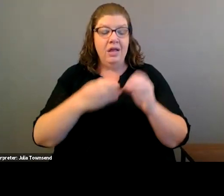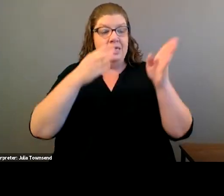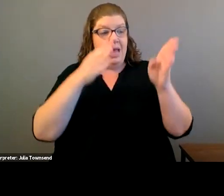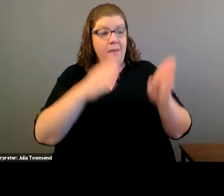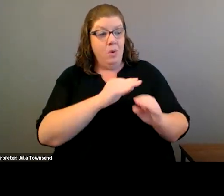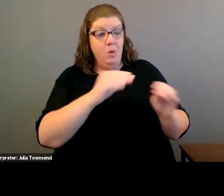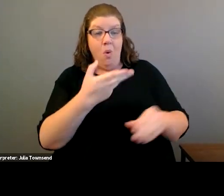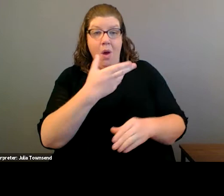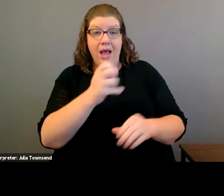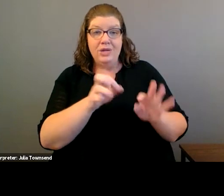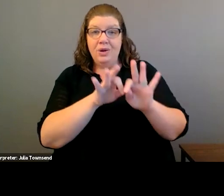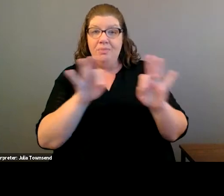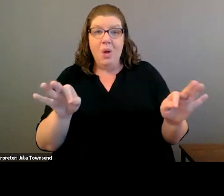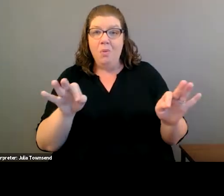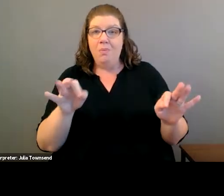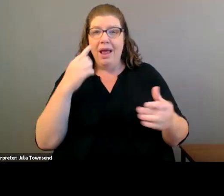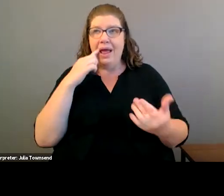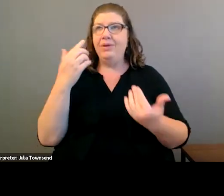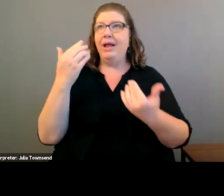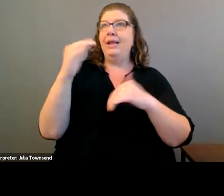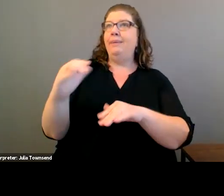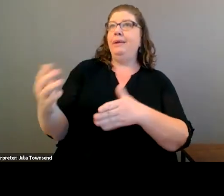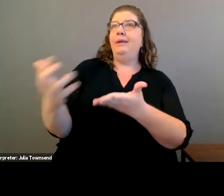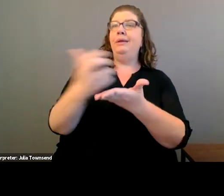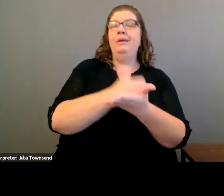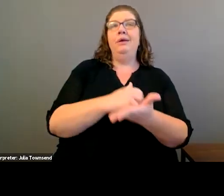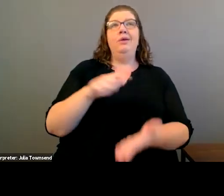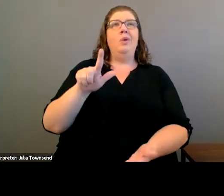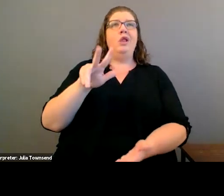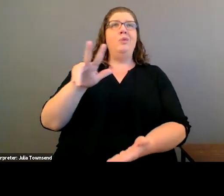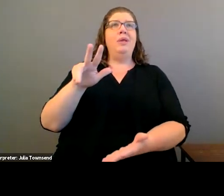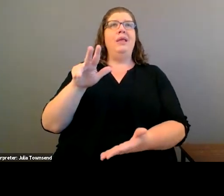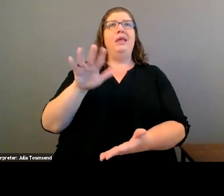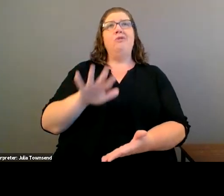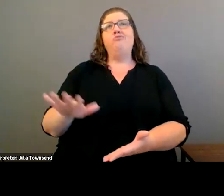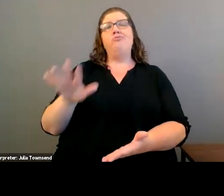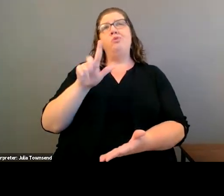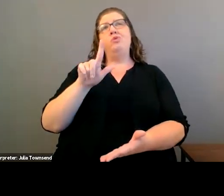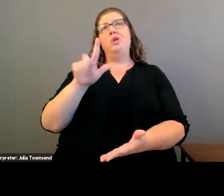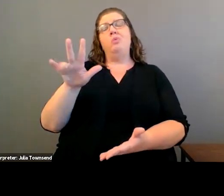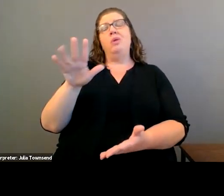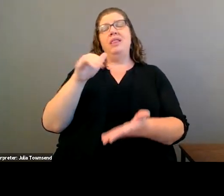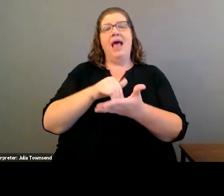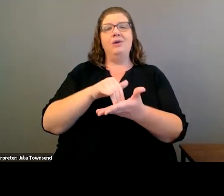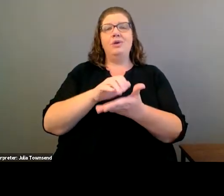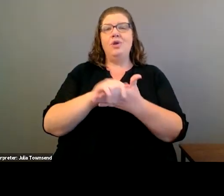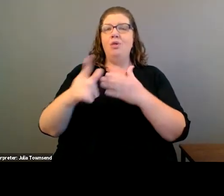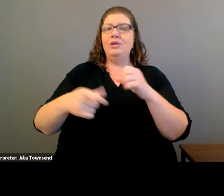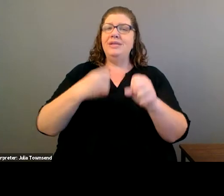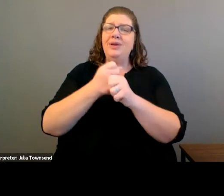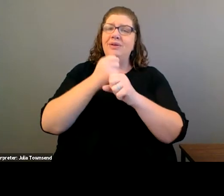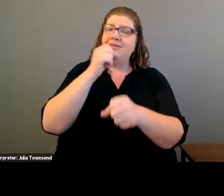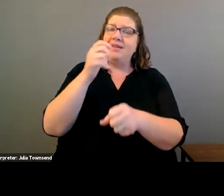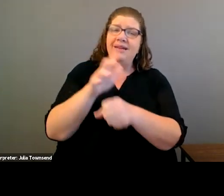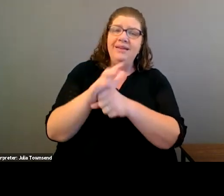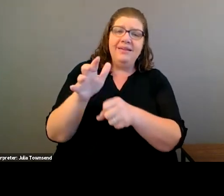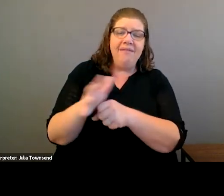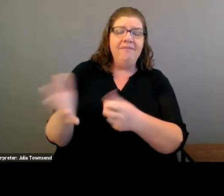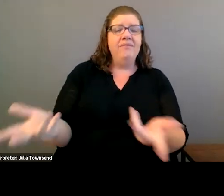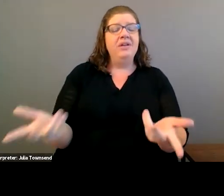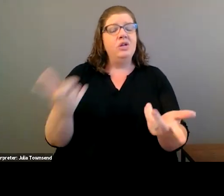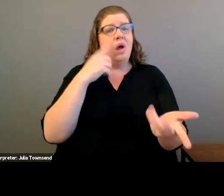can only make about $23,000 a year, which is not enough. And anyway, so I just want to stress that